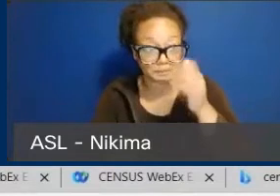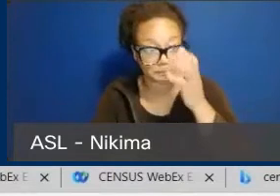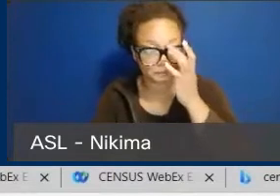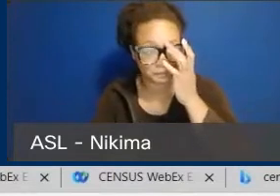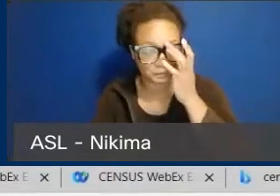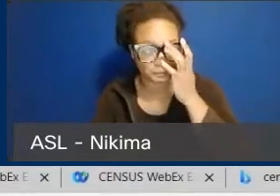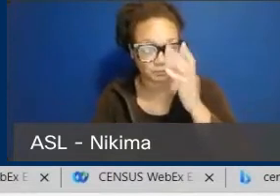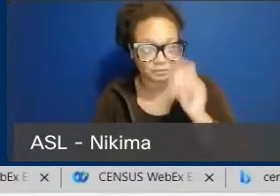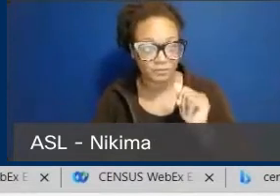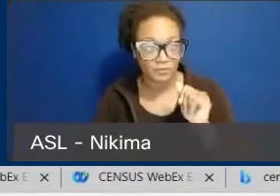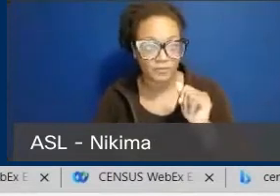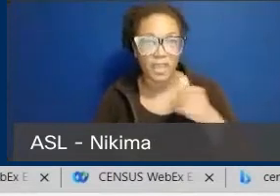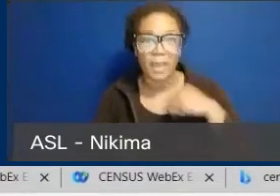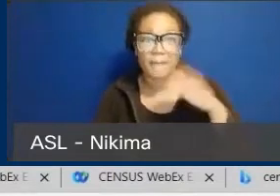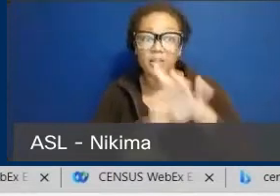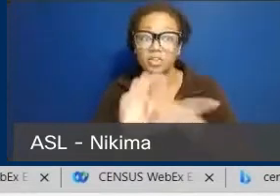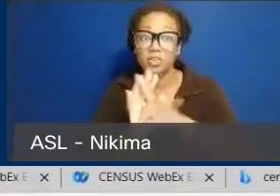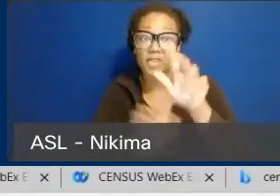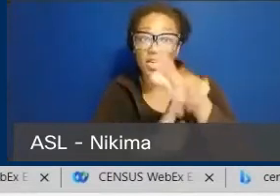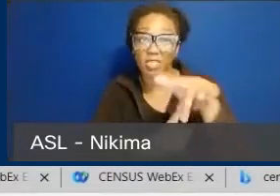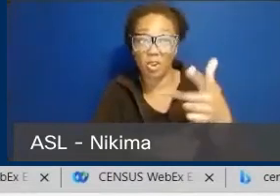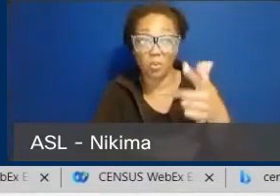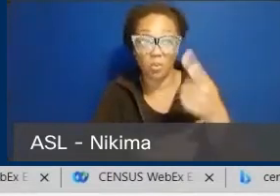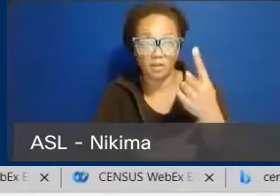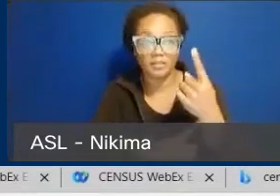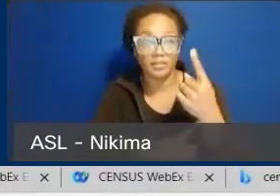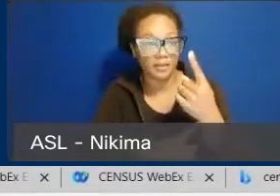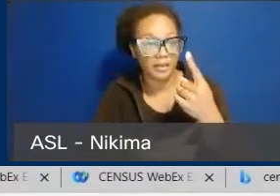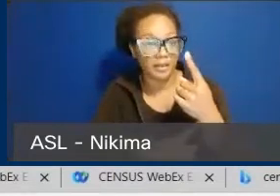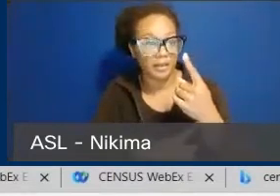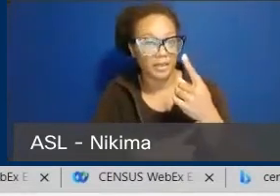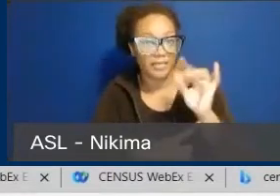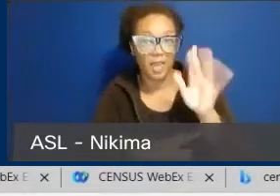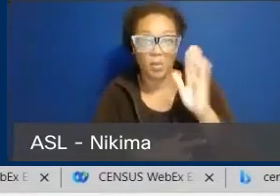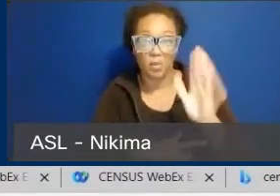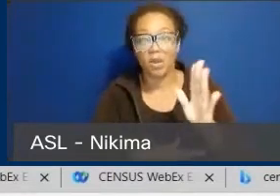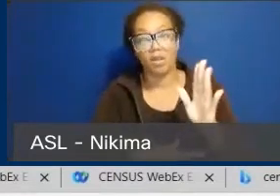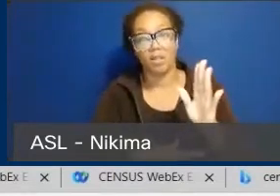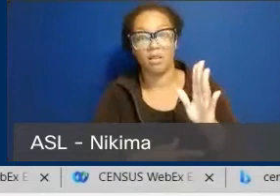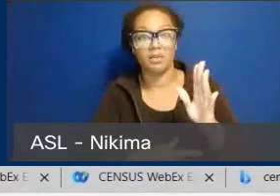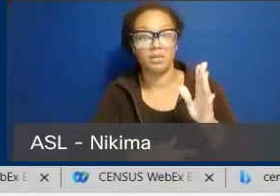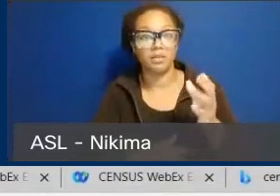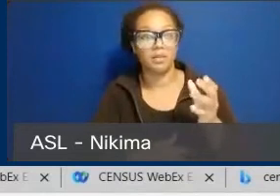Yeah, I'm going to choose the third one. I just happen to know that that's going to take us to the site.